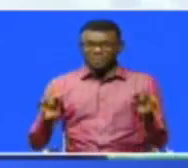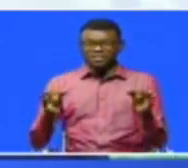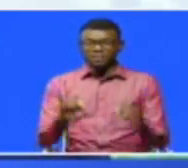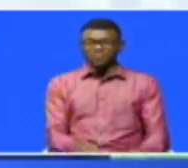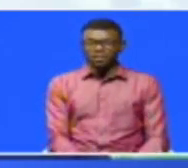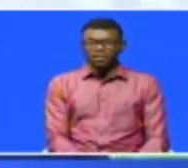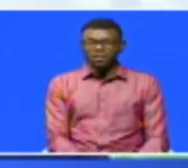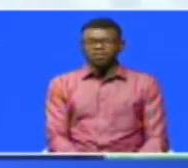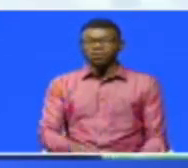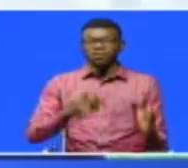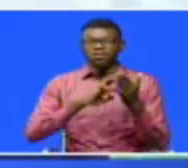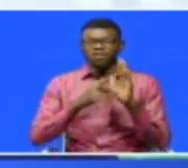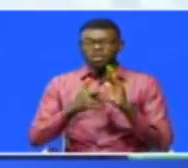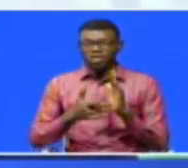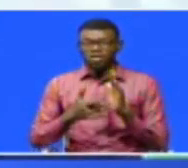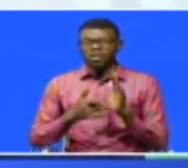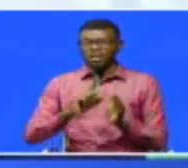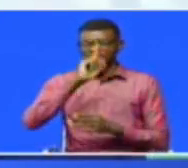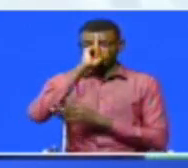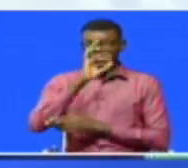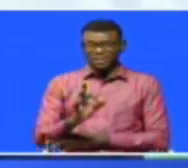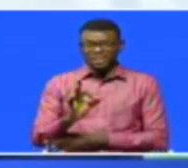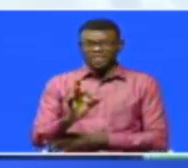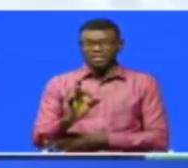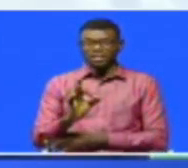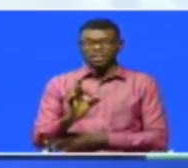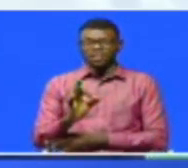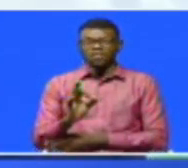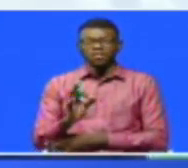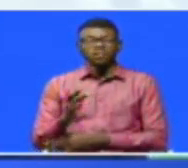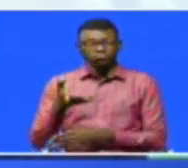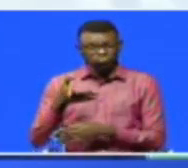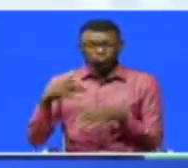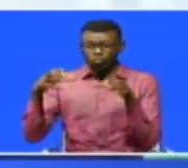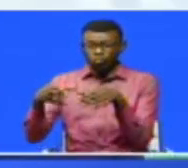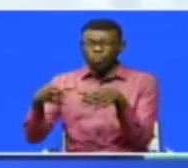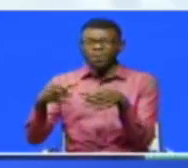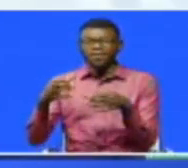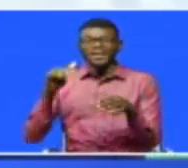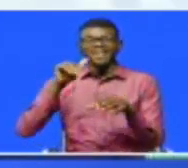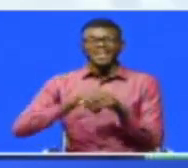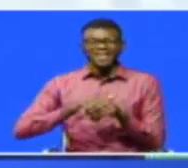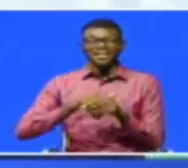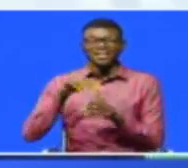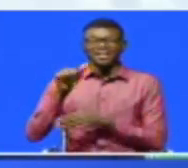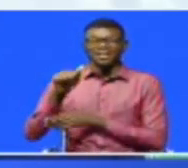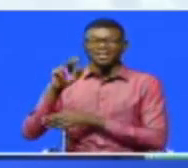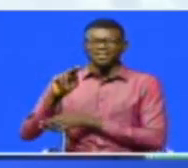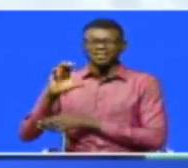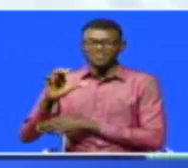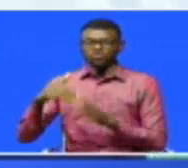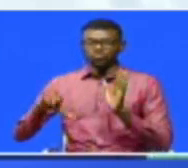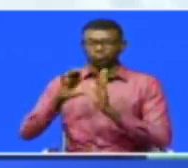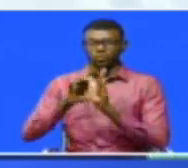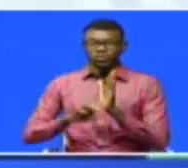So it is going to be a very, very serious institution within the framework of the ANC